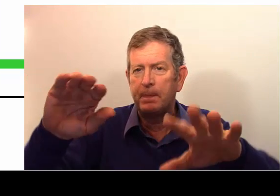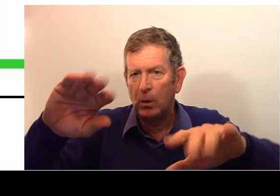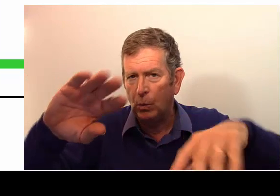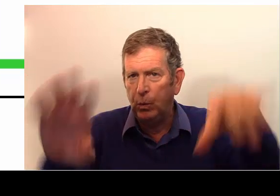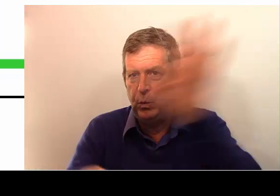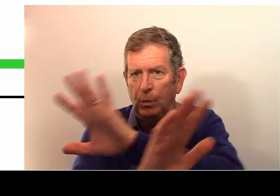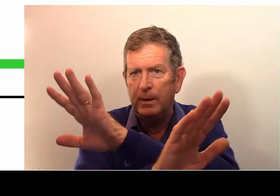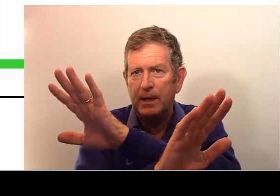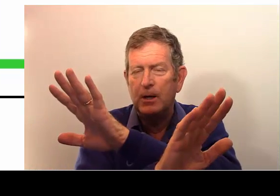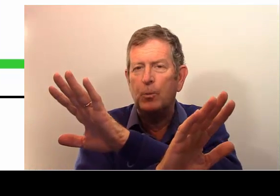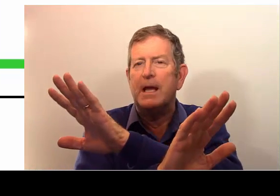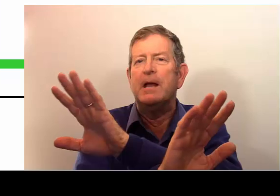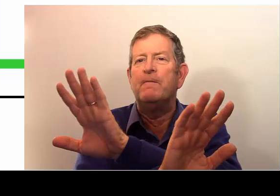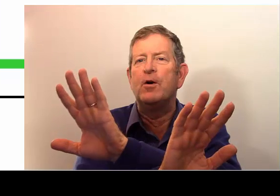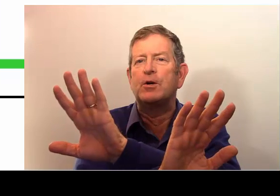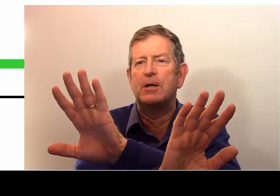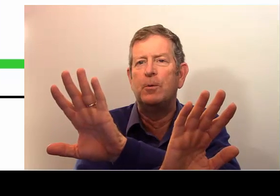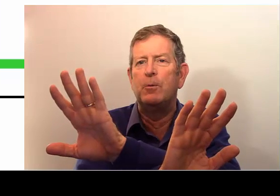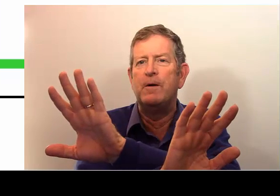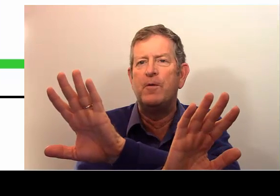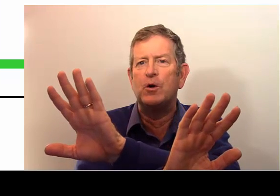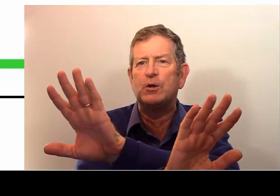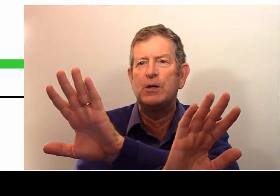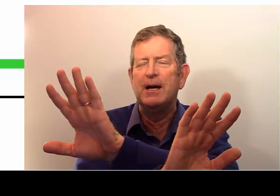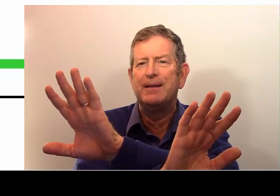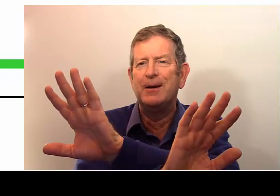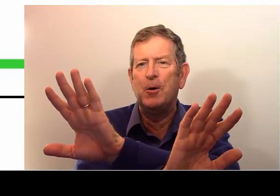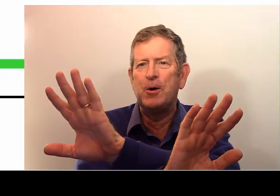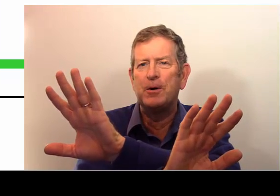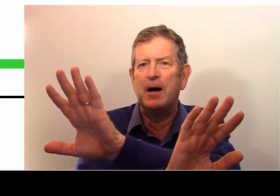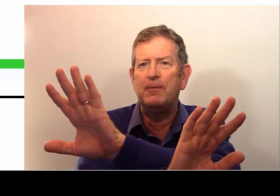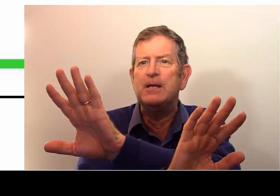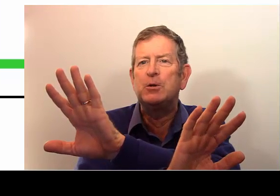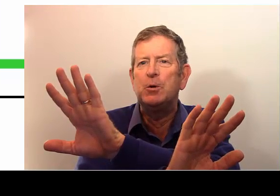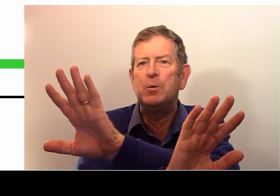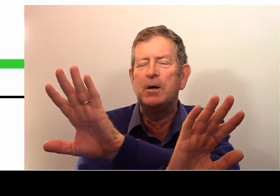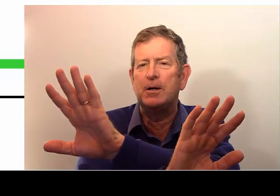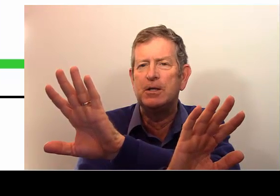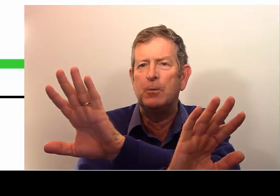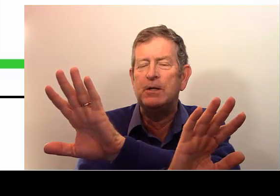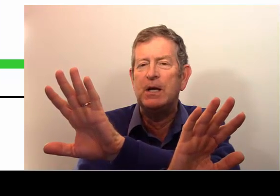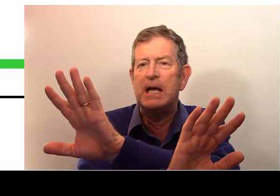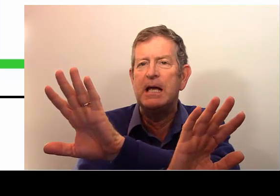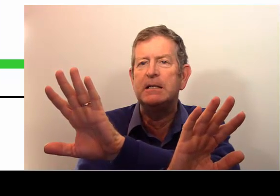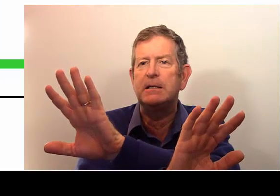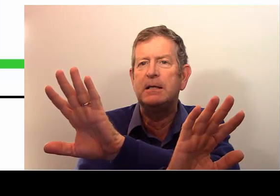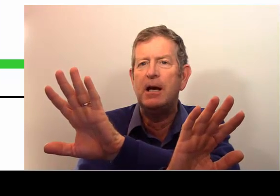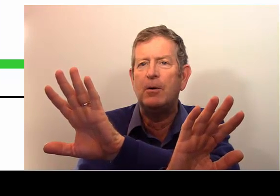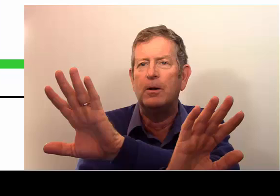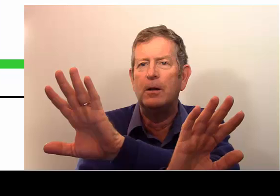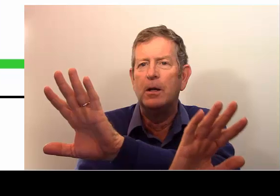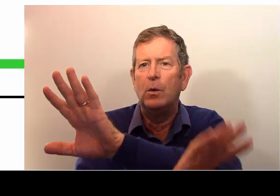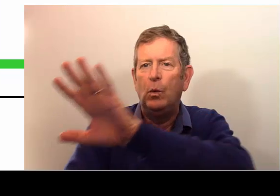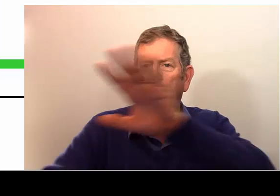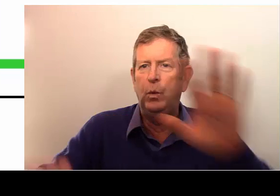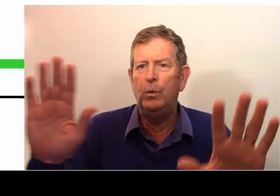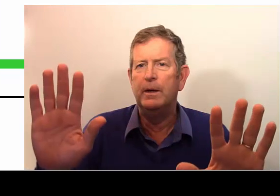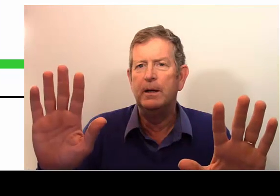it's we reverse the order of these two words, and we say, is